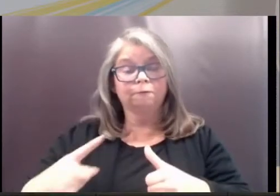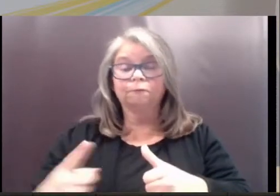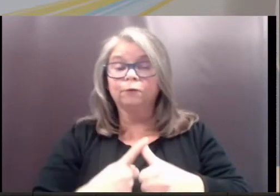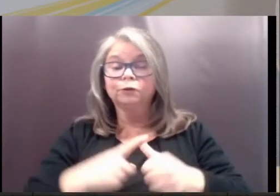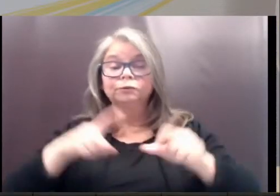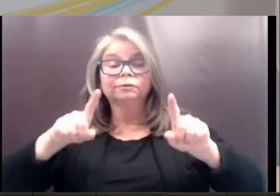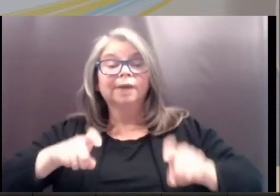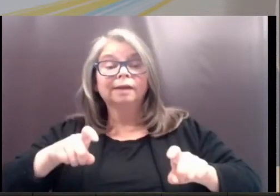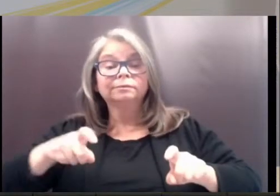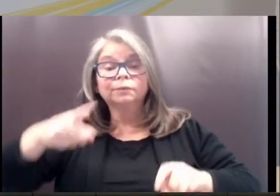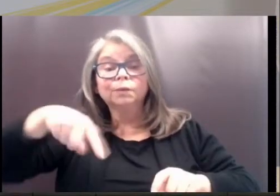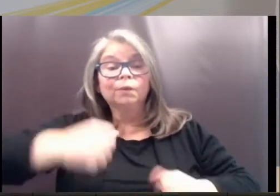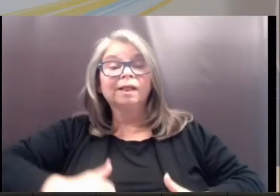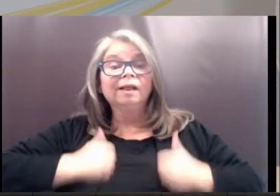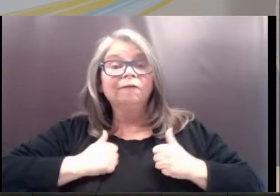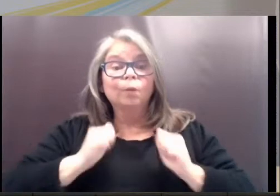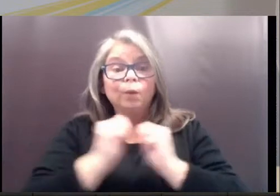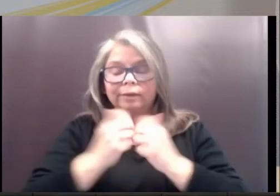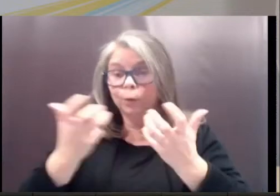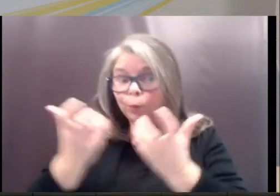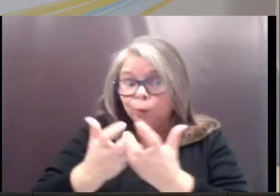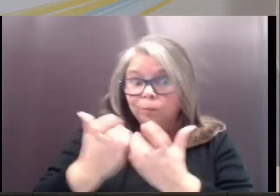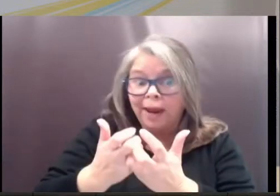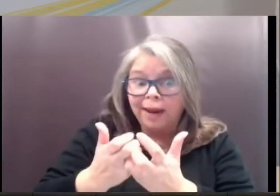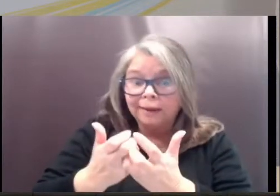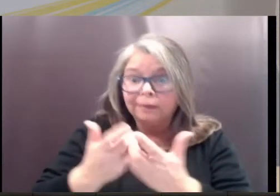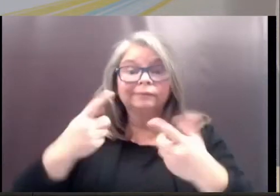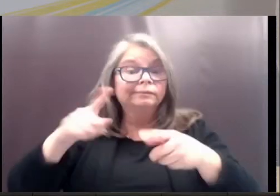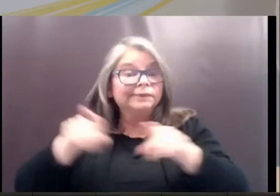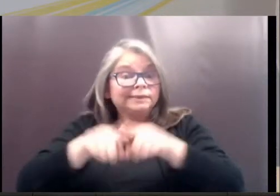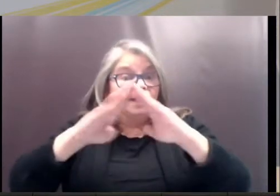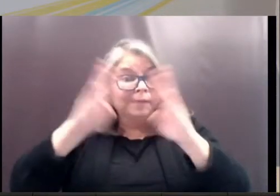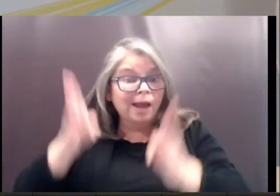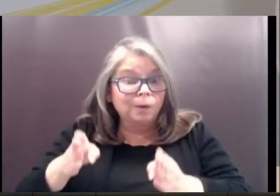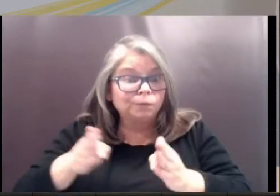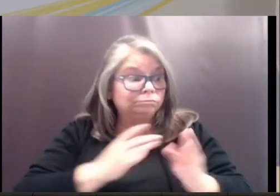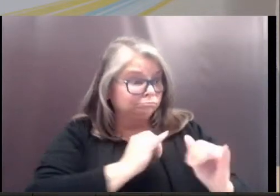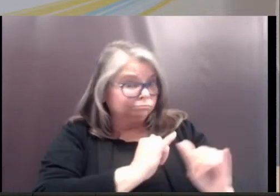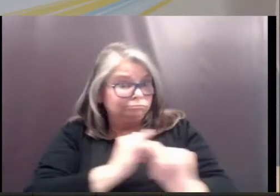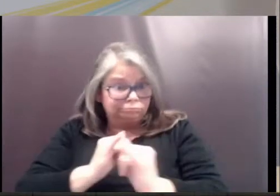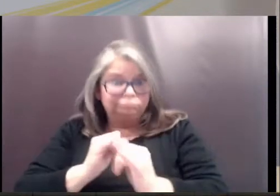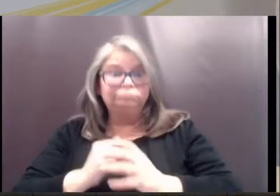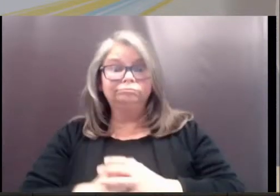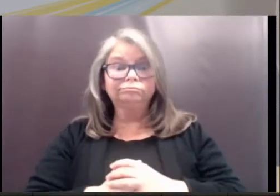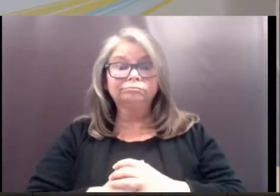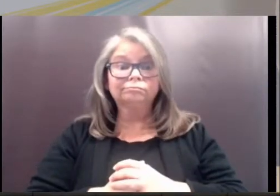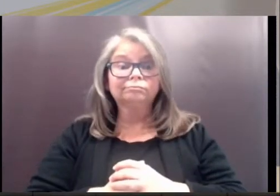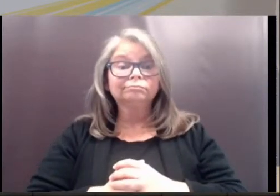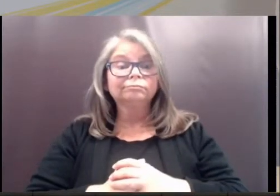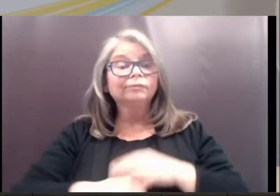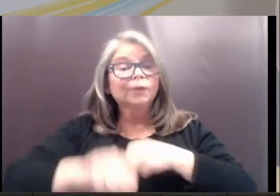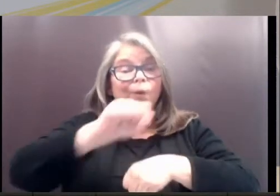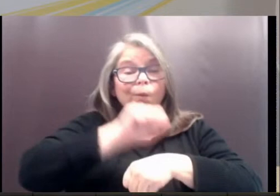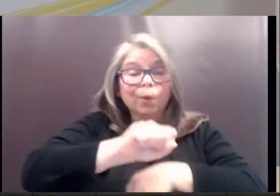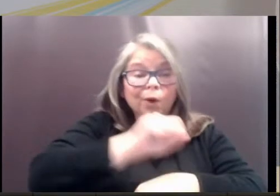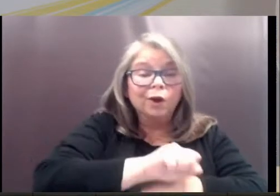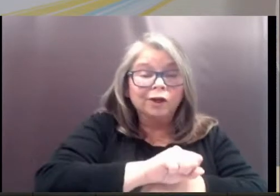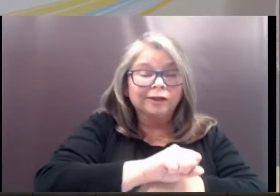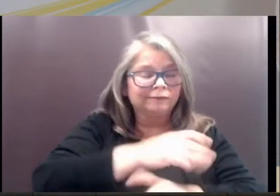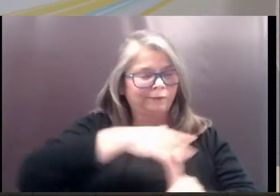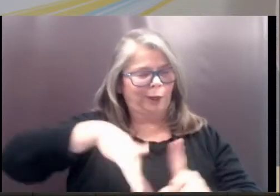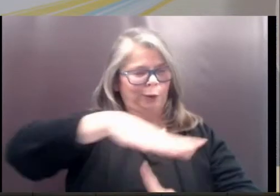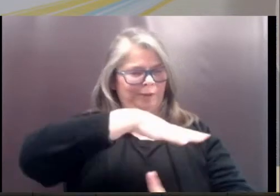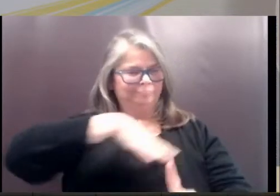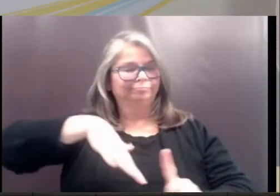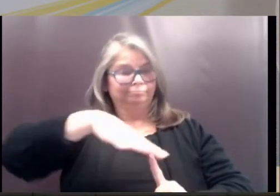multiple roommates who are in the same age group, or if you work in a crowded environment with people of the same age